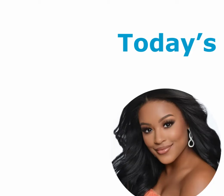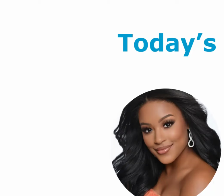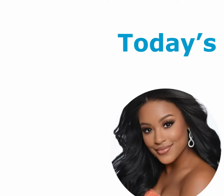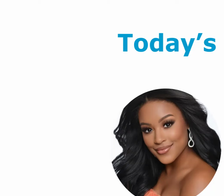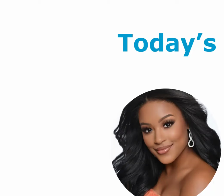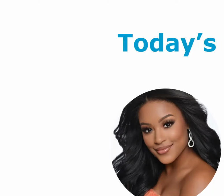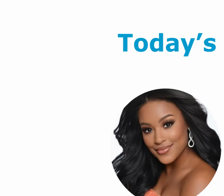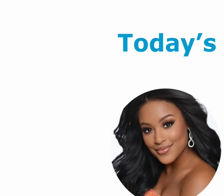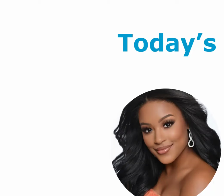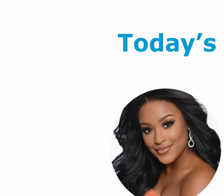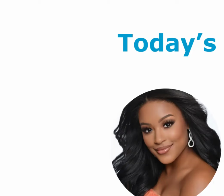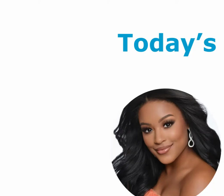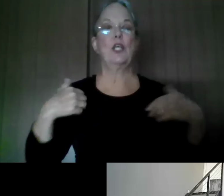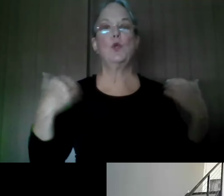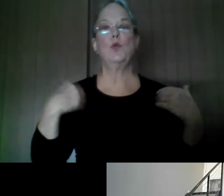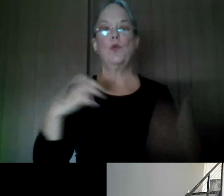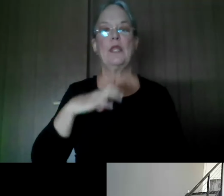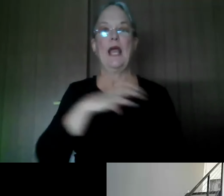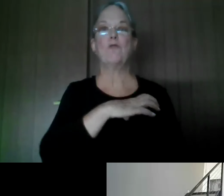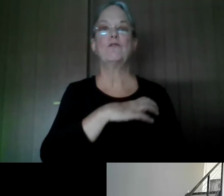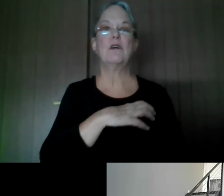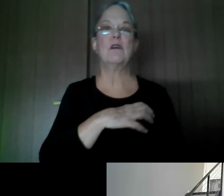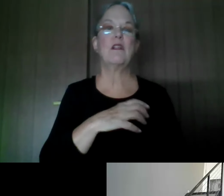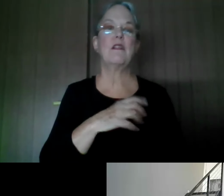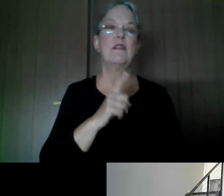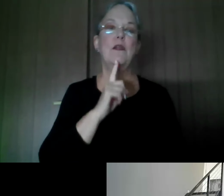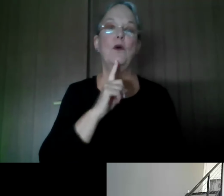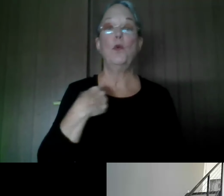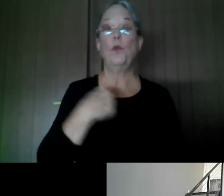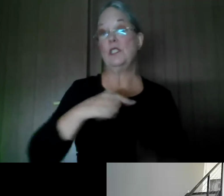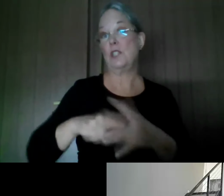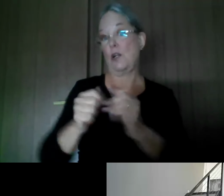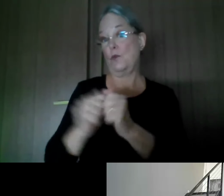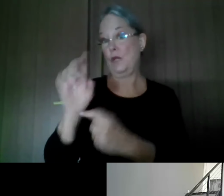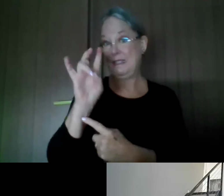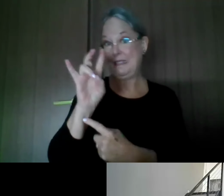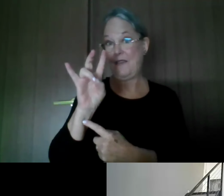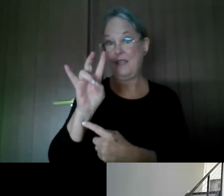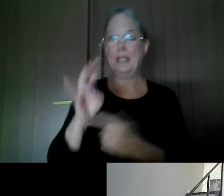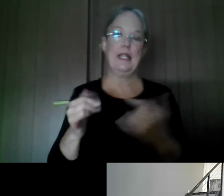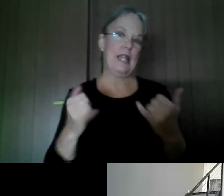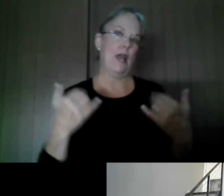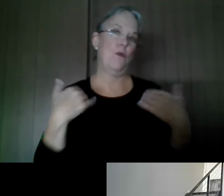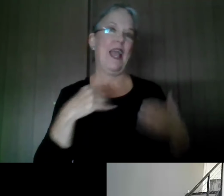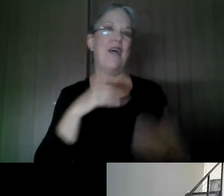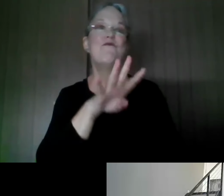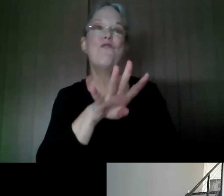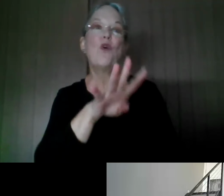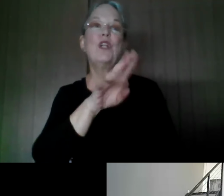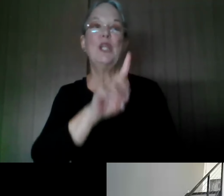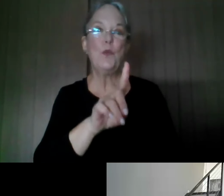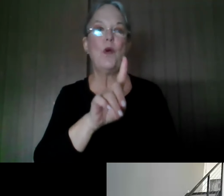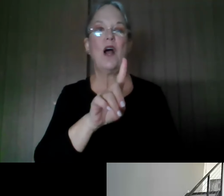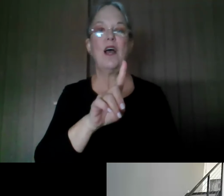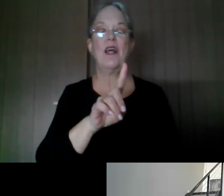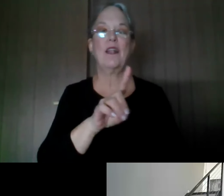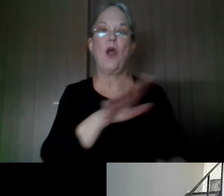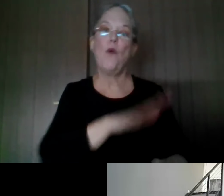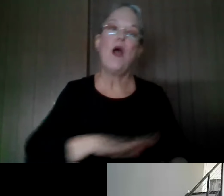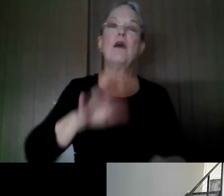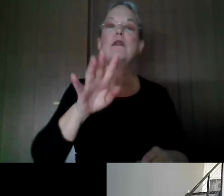cannot speak enough about the youth council members. We started off with 7 members. We currently have 41, covering over 19